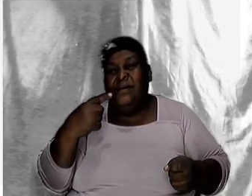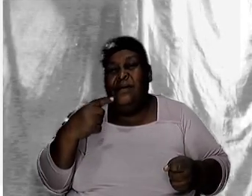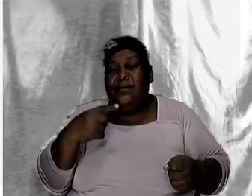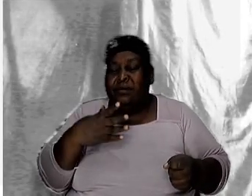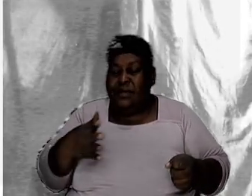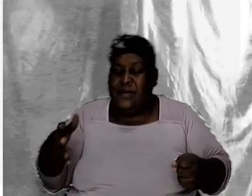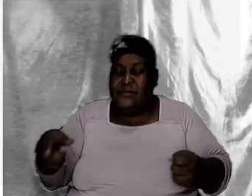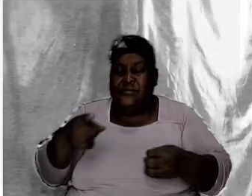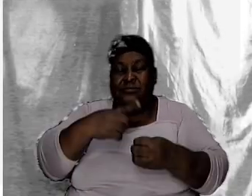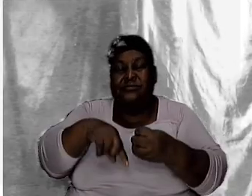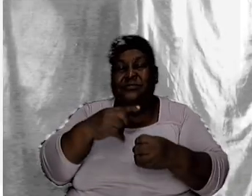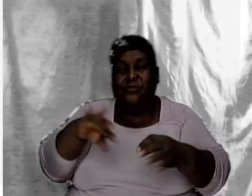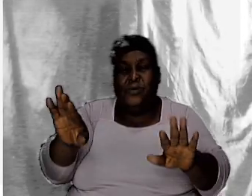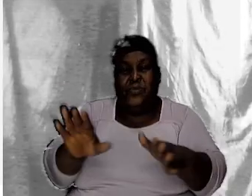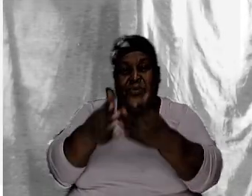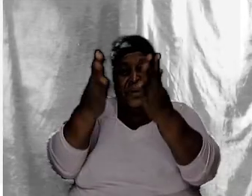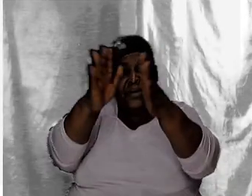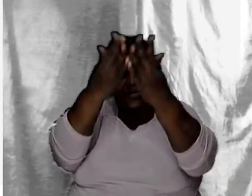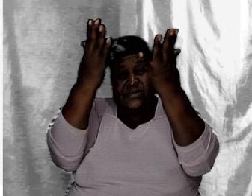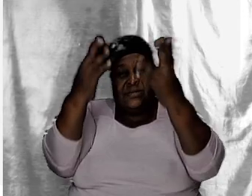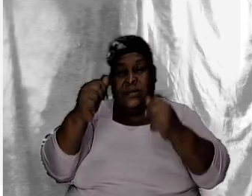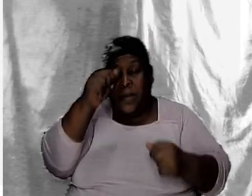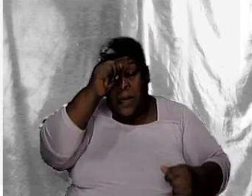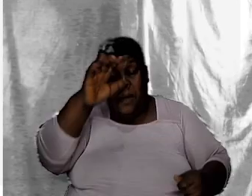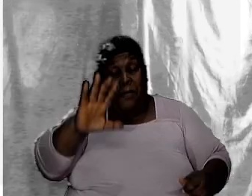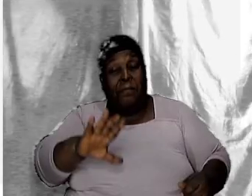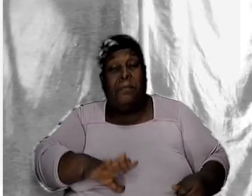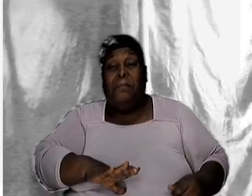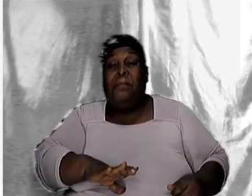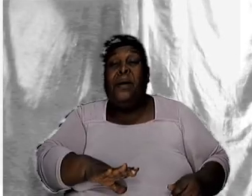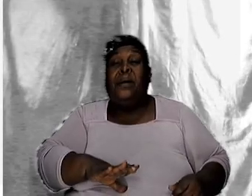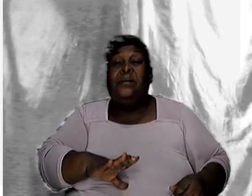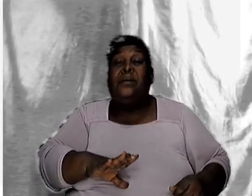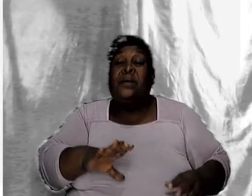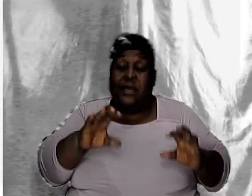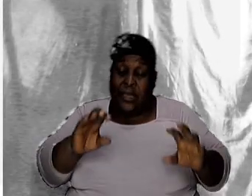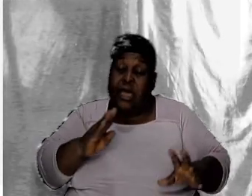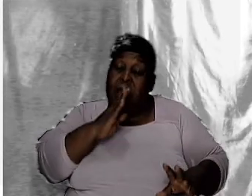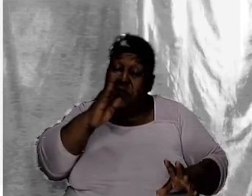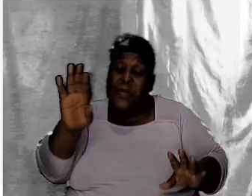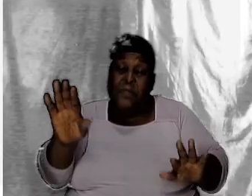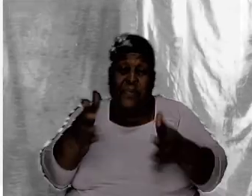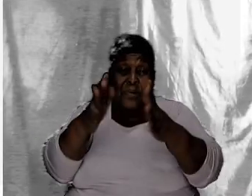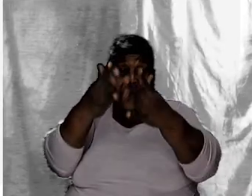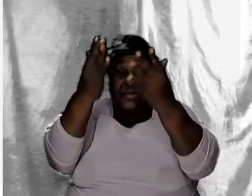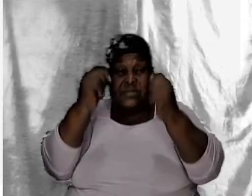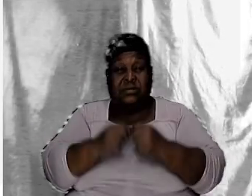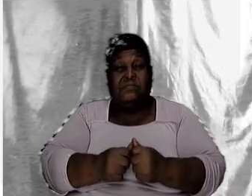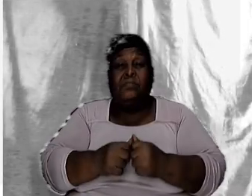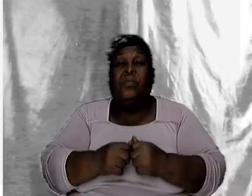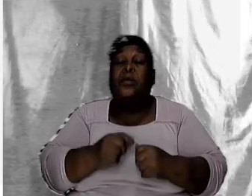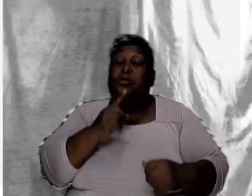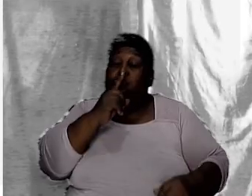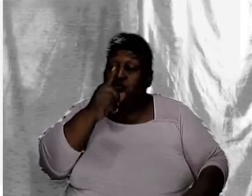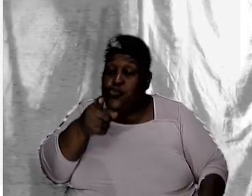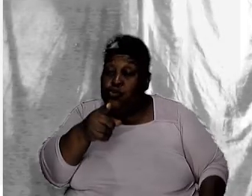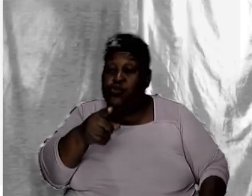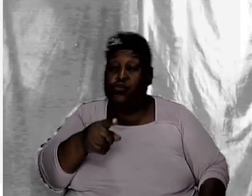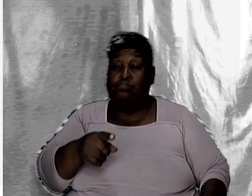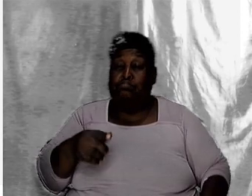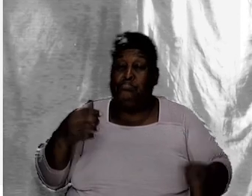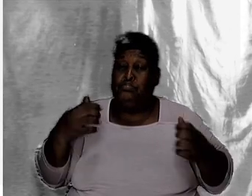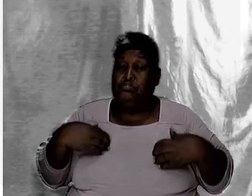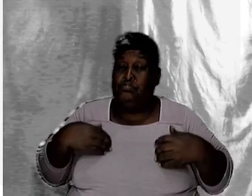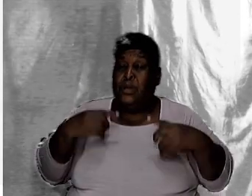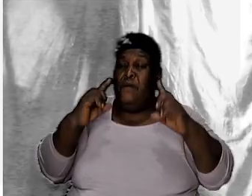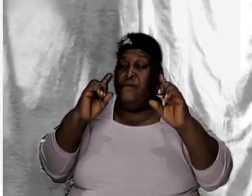about praise. Man can be praised. What you mean by that, teacher? True. Have you ever gone